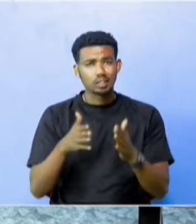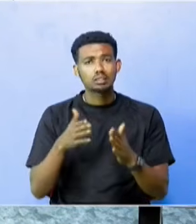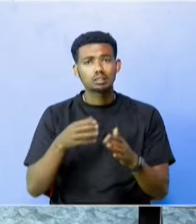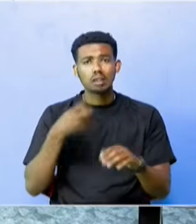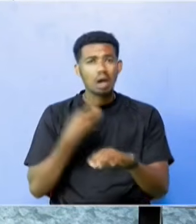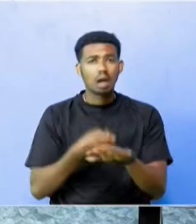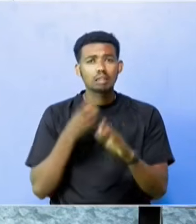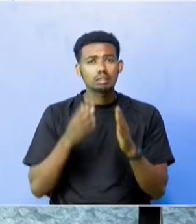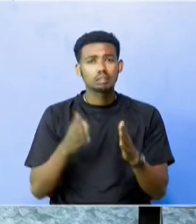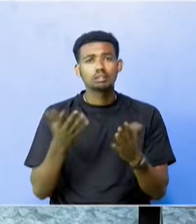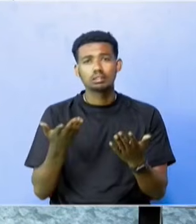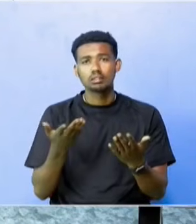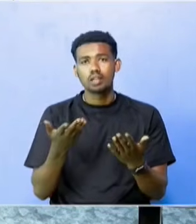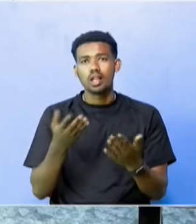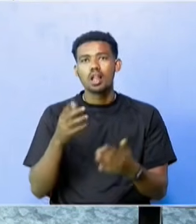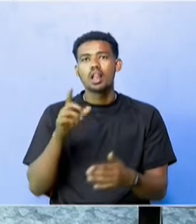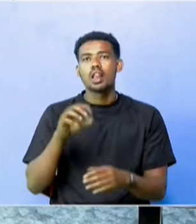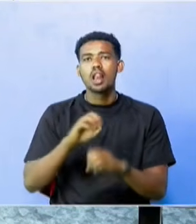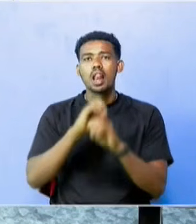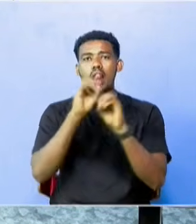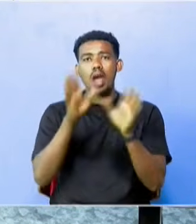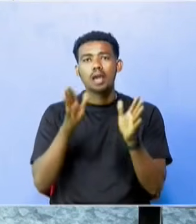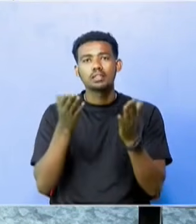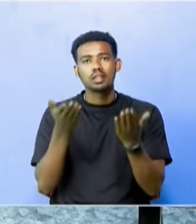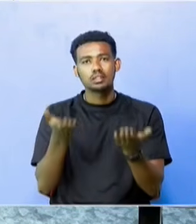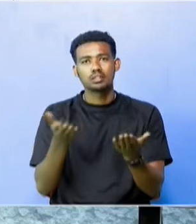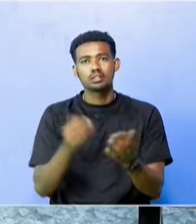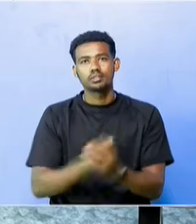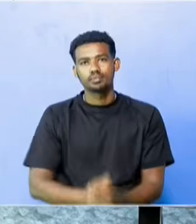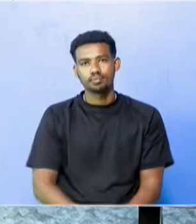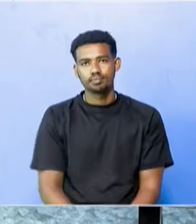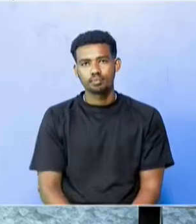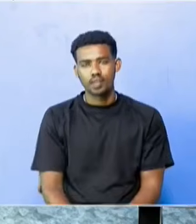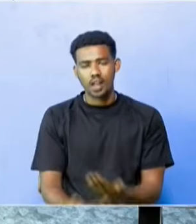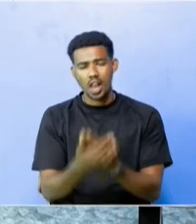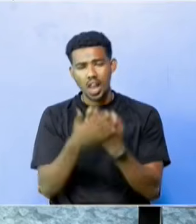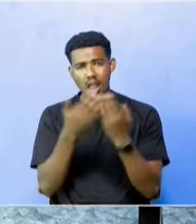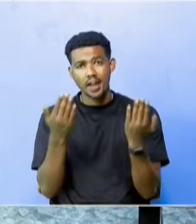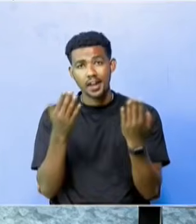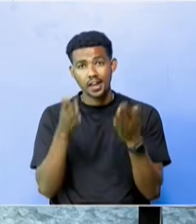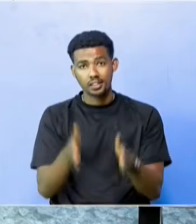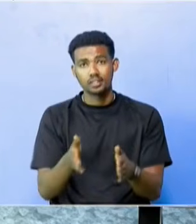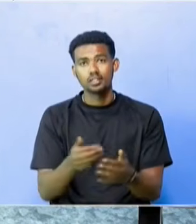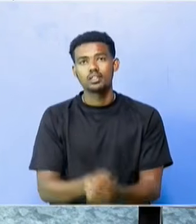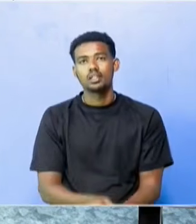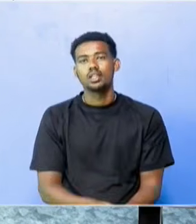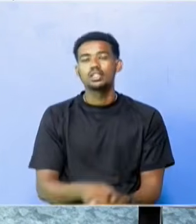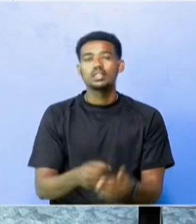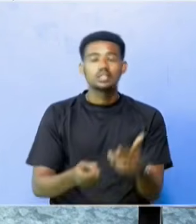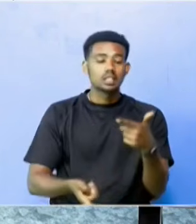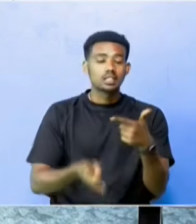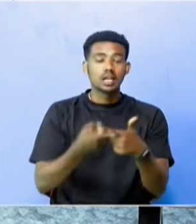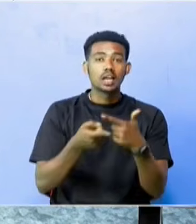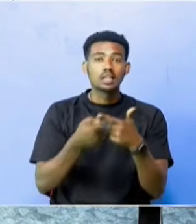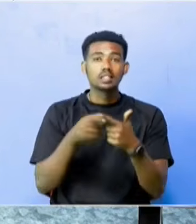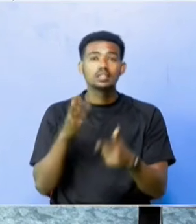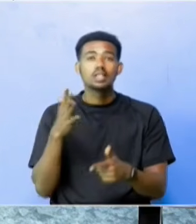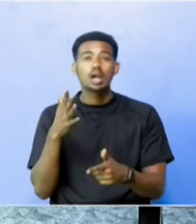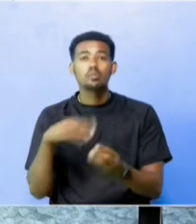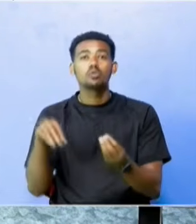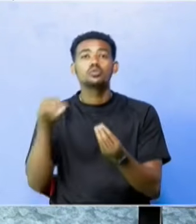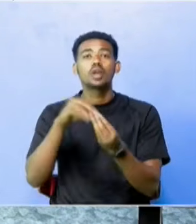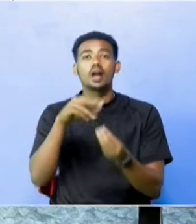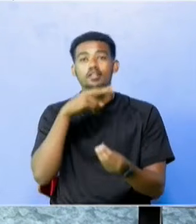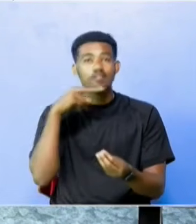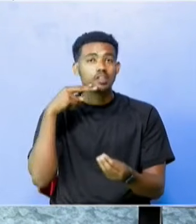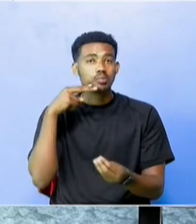hardest, heaviest, lightest, and earliest. And the second category or the second type of adverbs, they